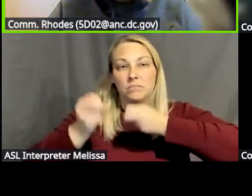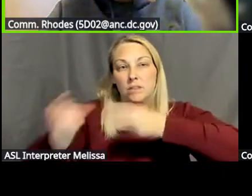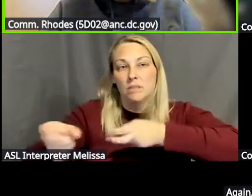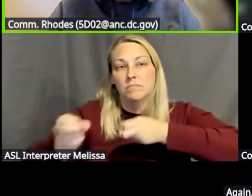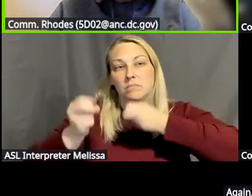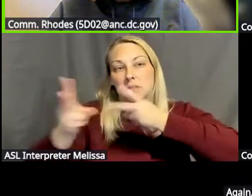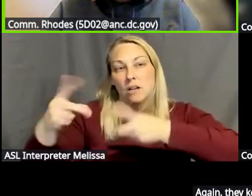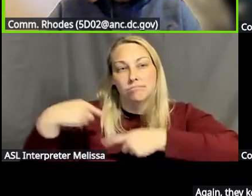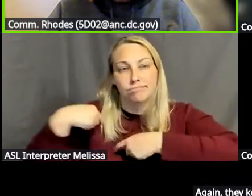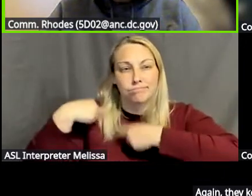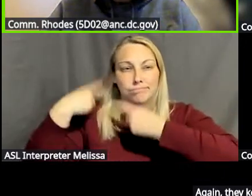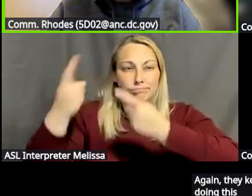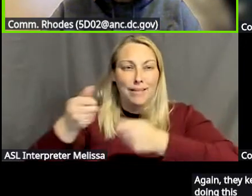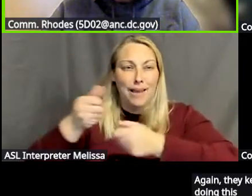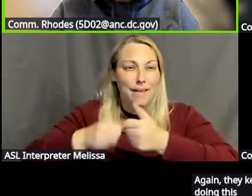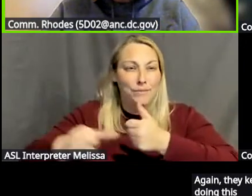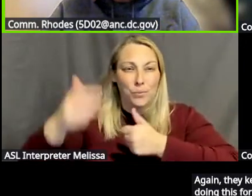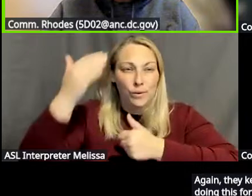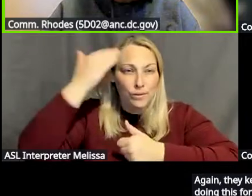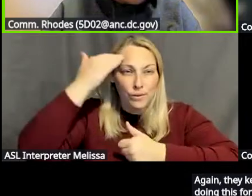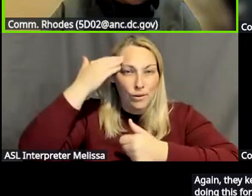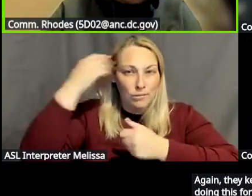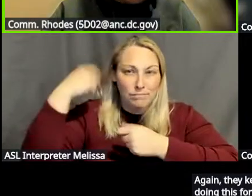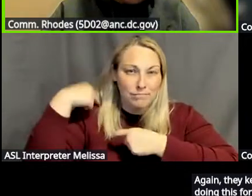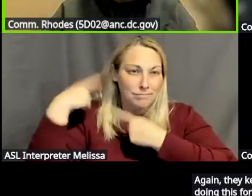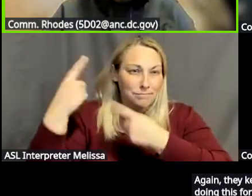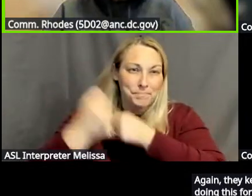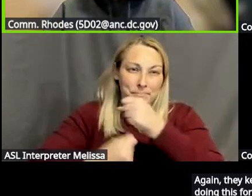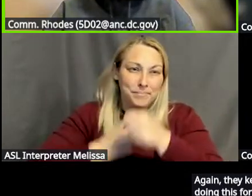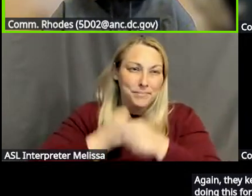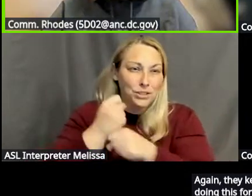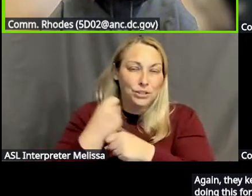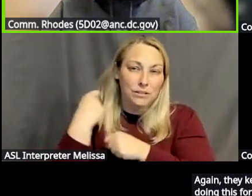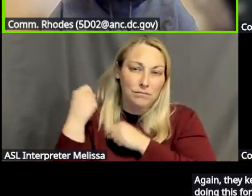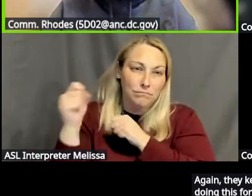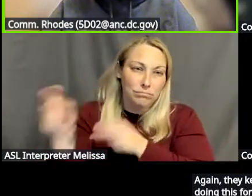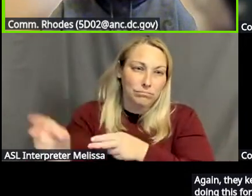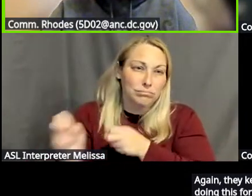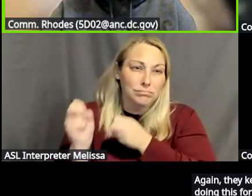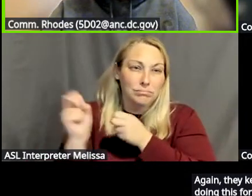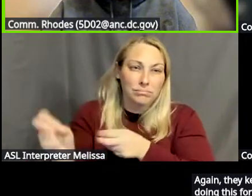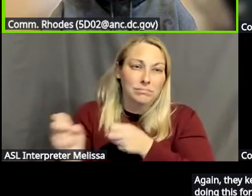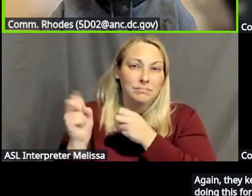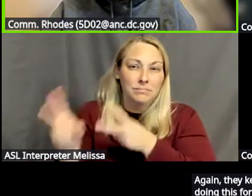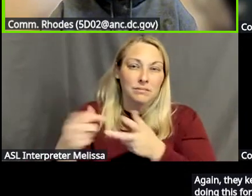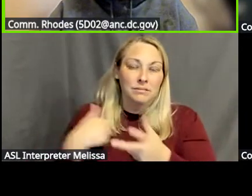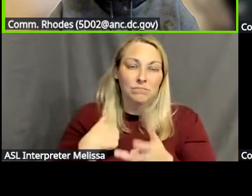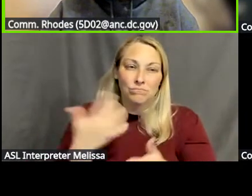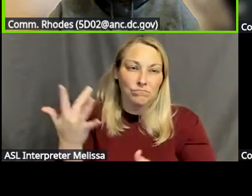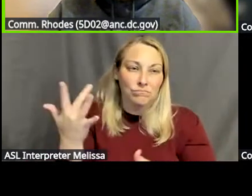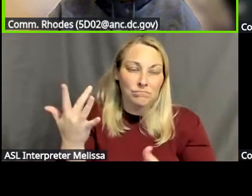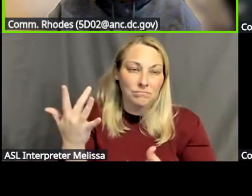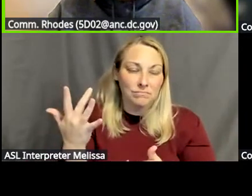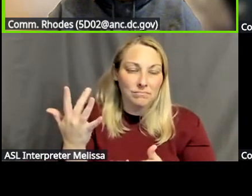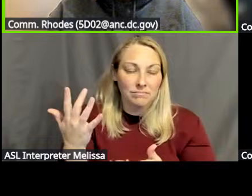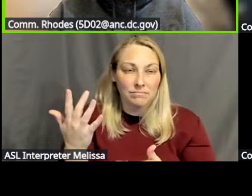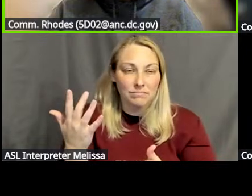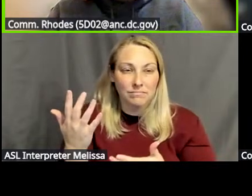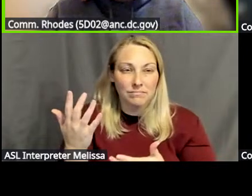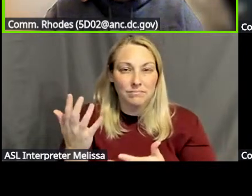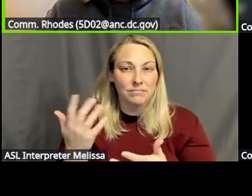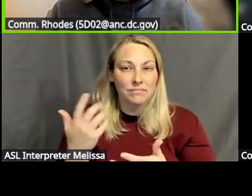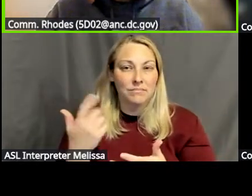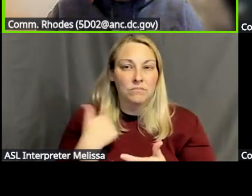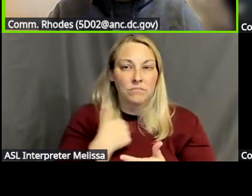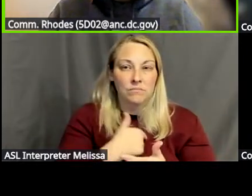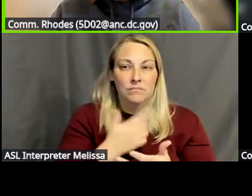this for so many years, and we're sick of it. So we want to create Ivy City